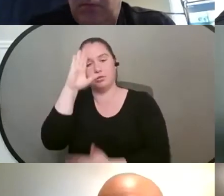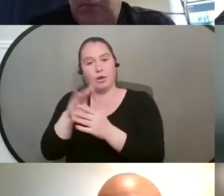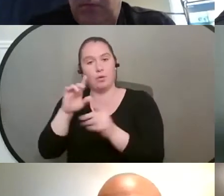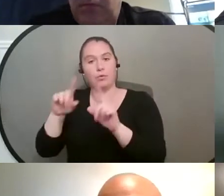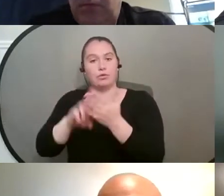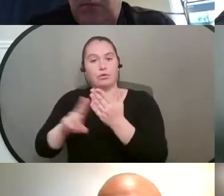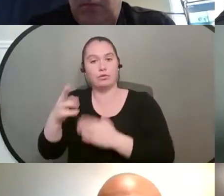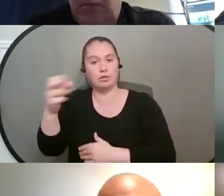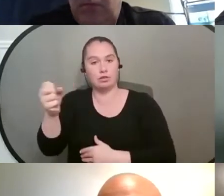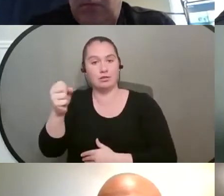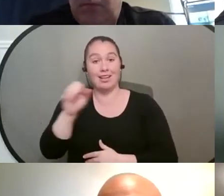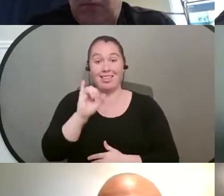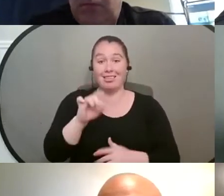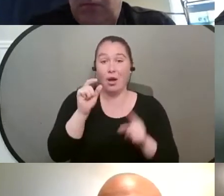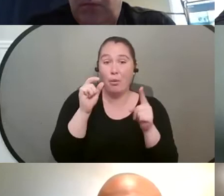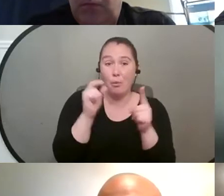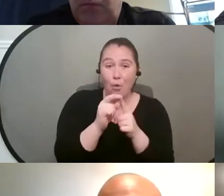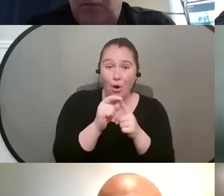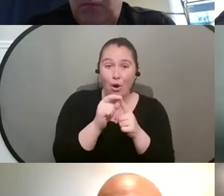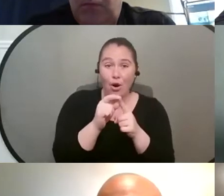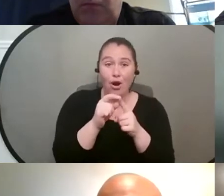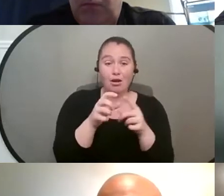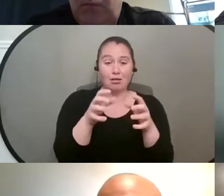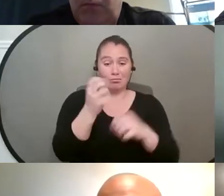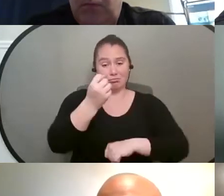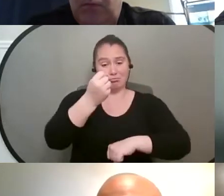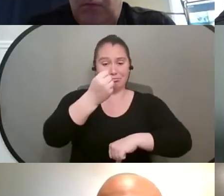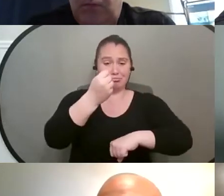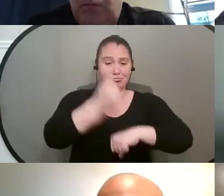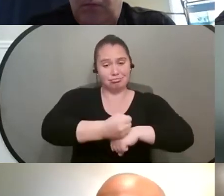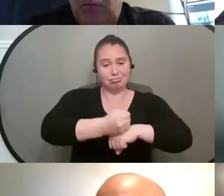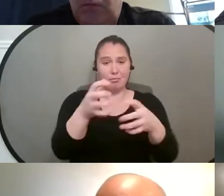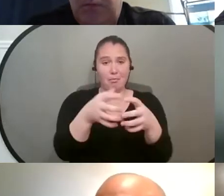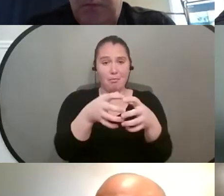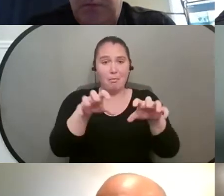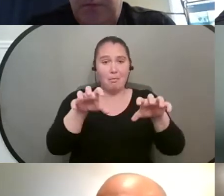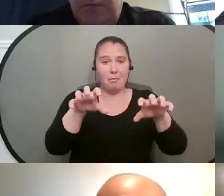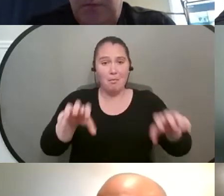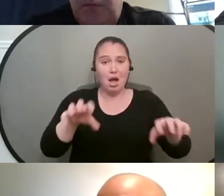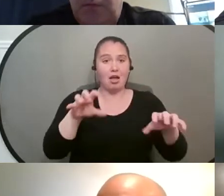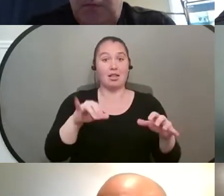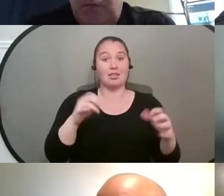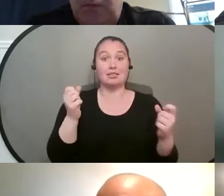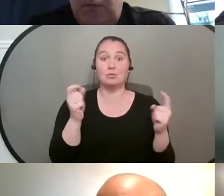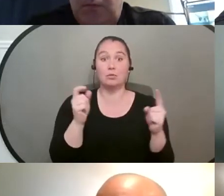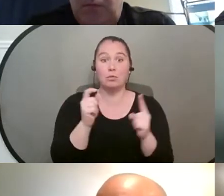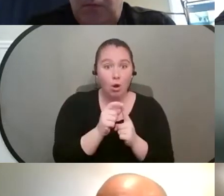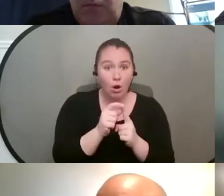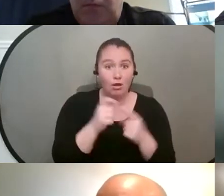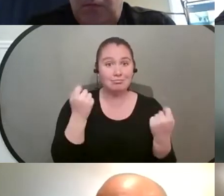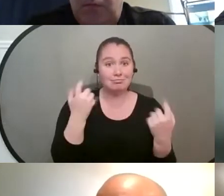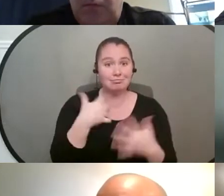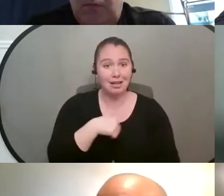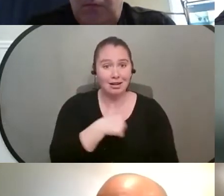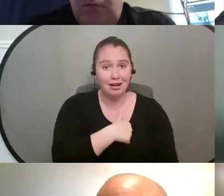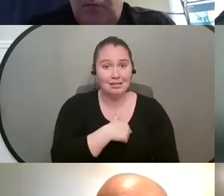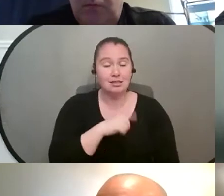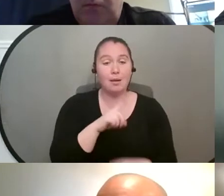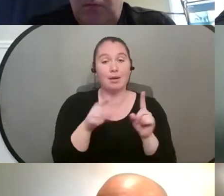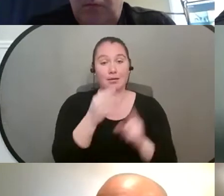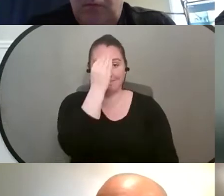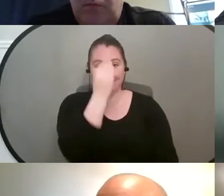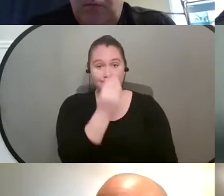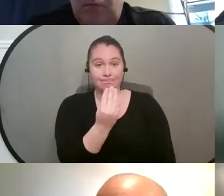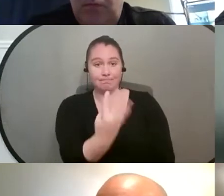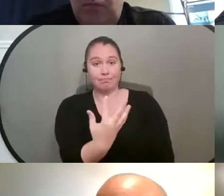word consolidation was very scary. We were all against it. It was very scary. We didn't know. But let me tell you something. When we ended